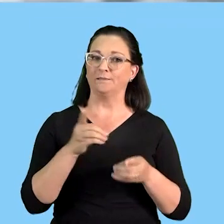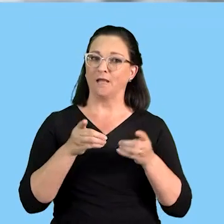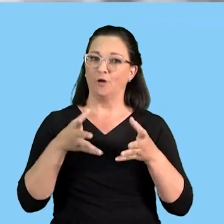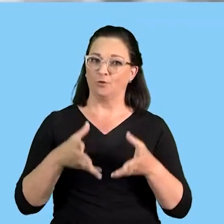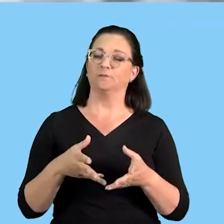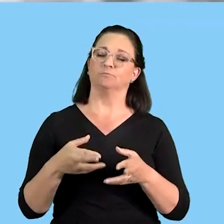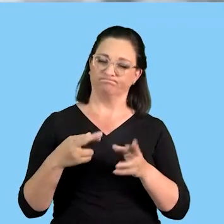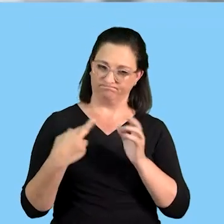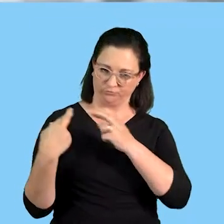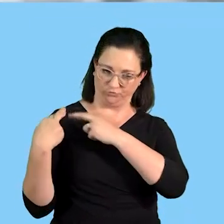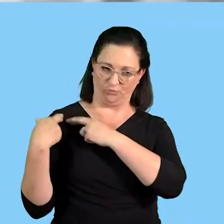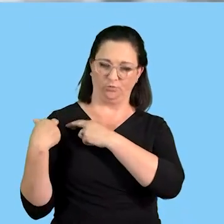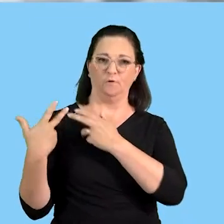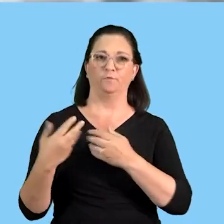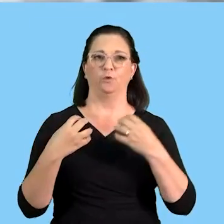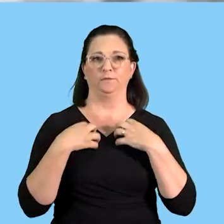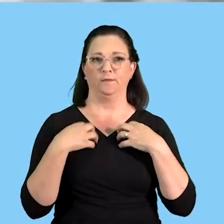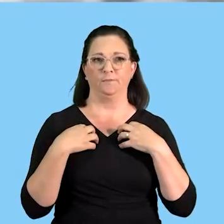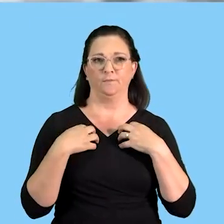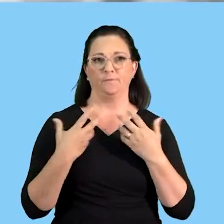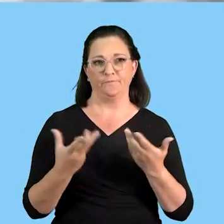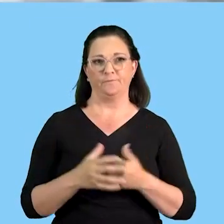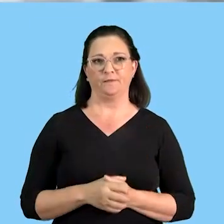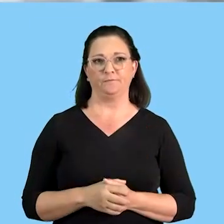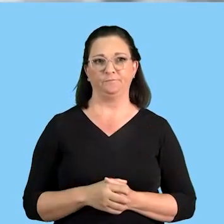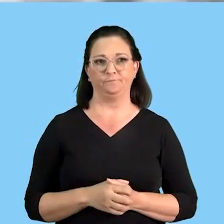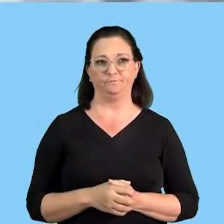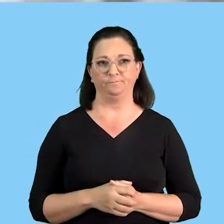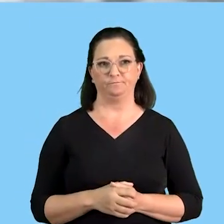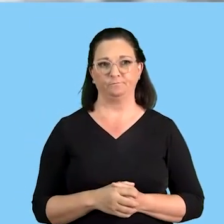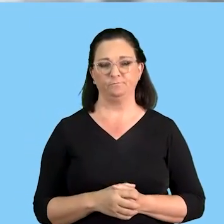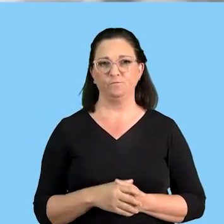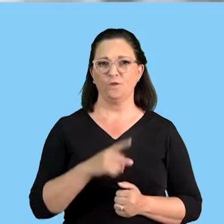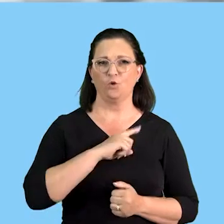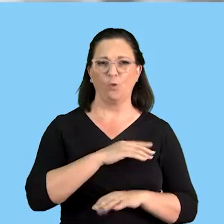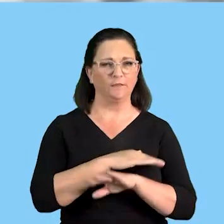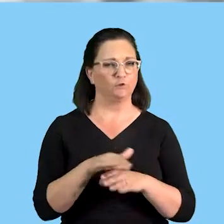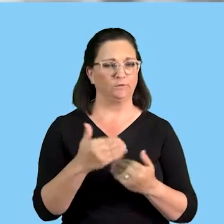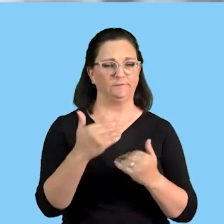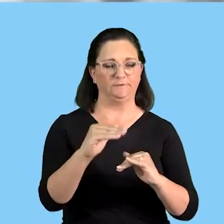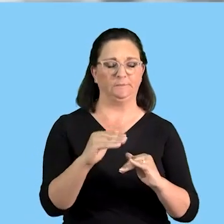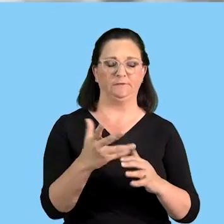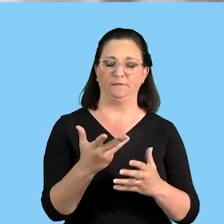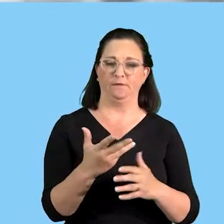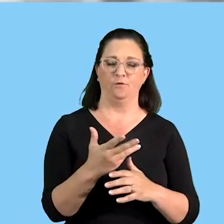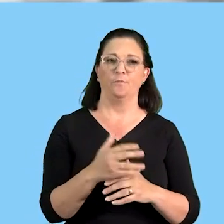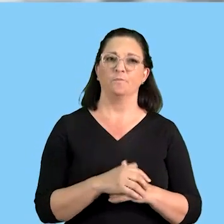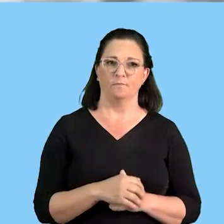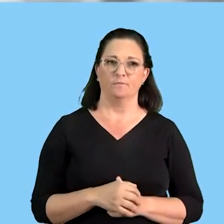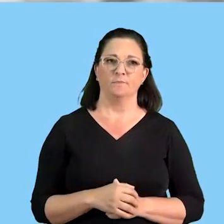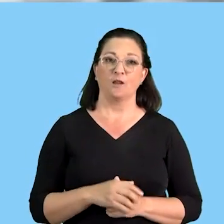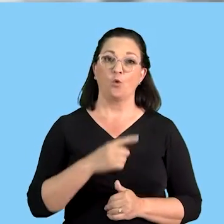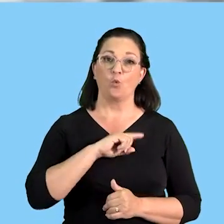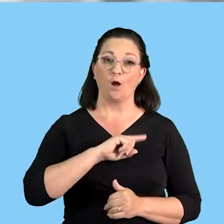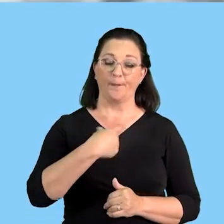the director responsible for the debts of the business, because there's unlimited liability when it comes to the directors